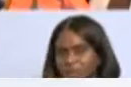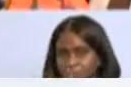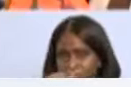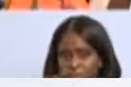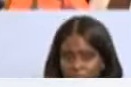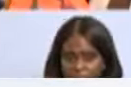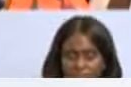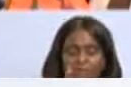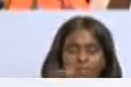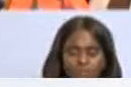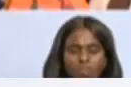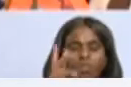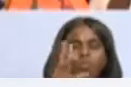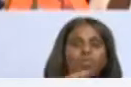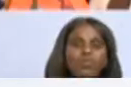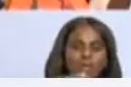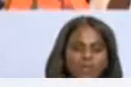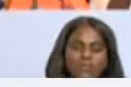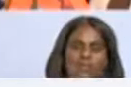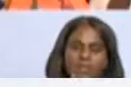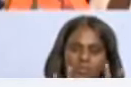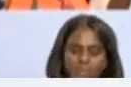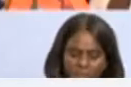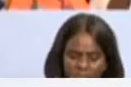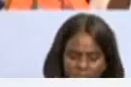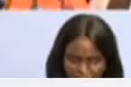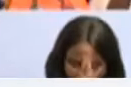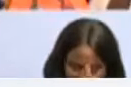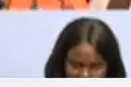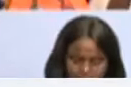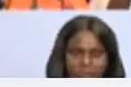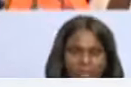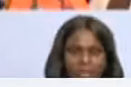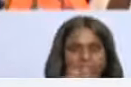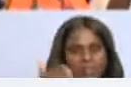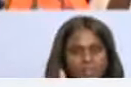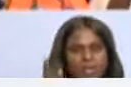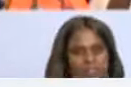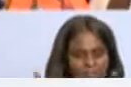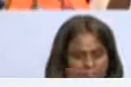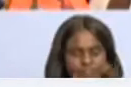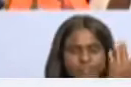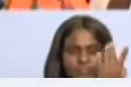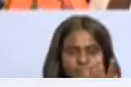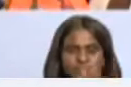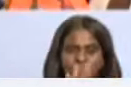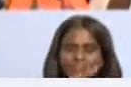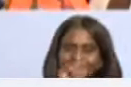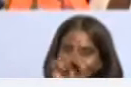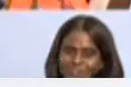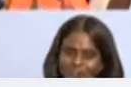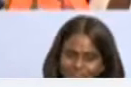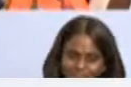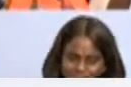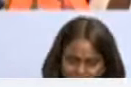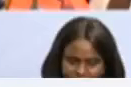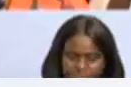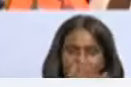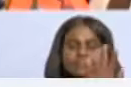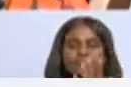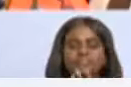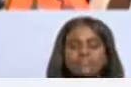that direction. We are taking decision-making closer to the people and enhancing their participation in local development